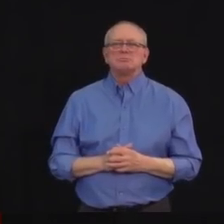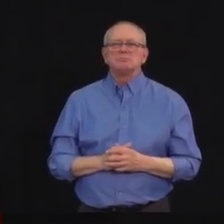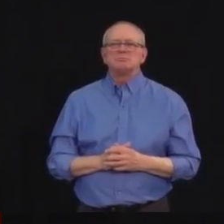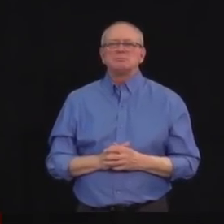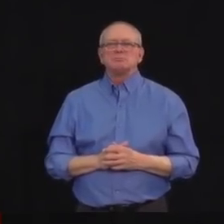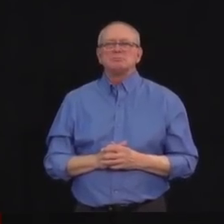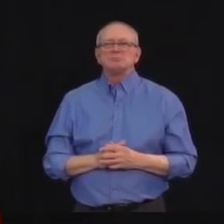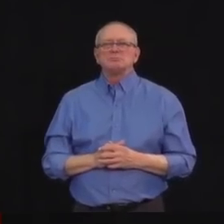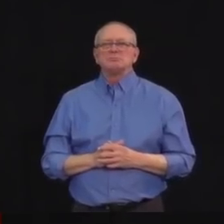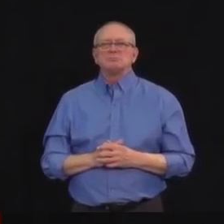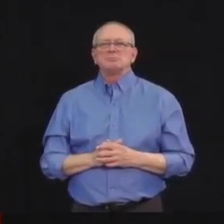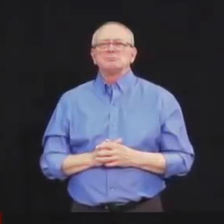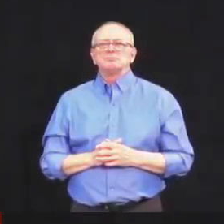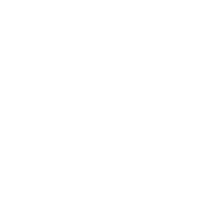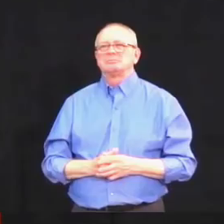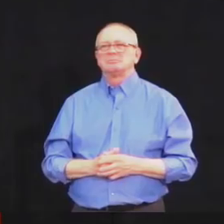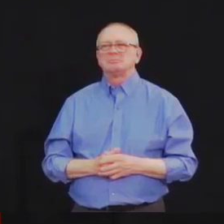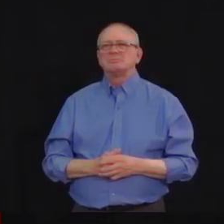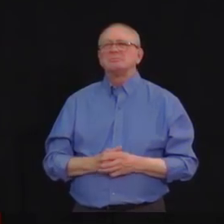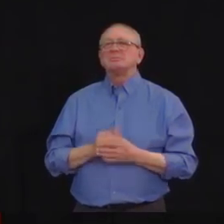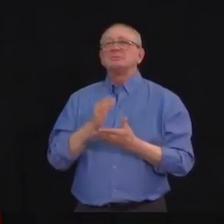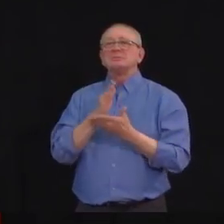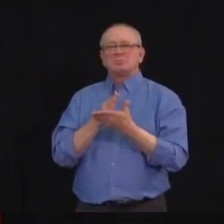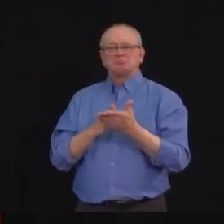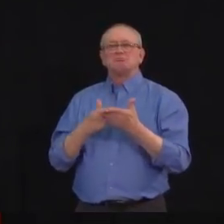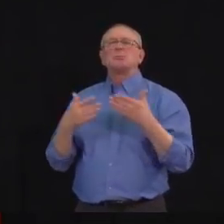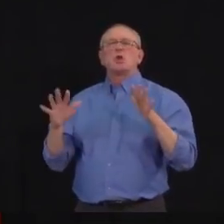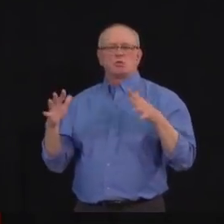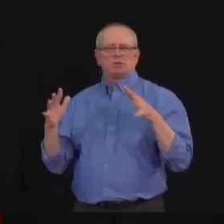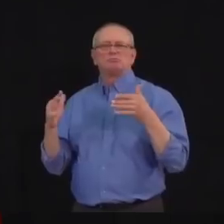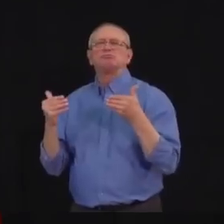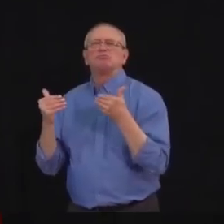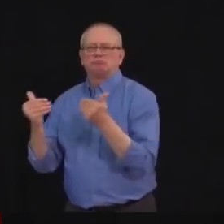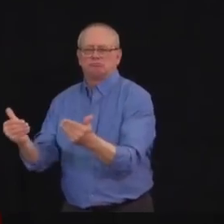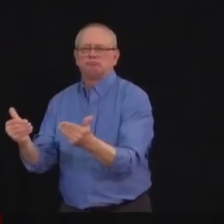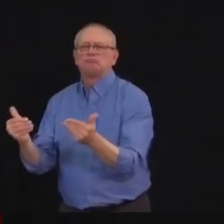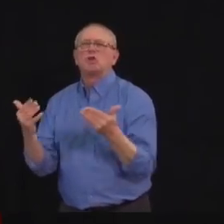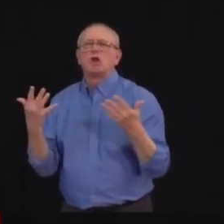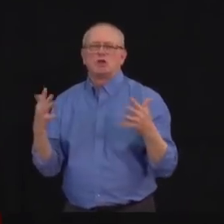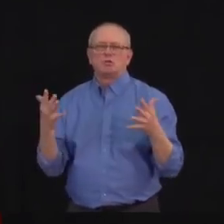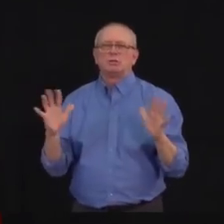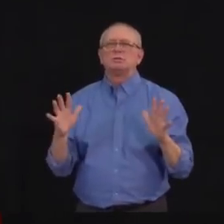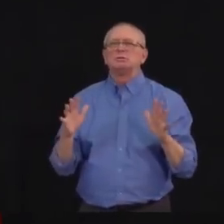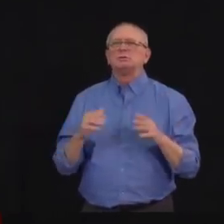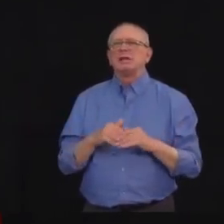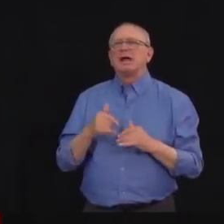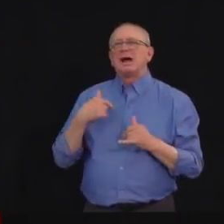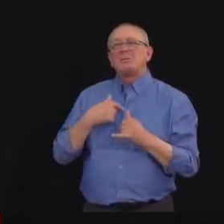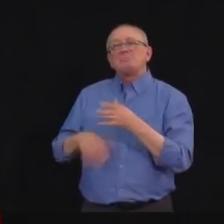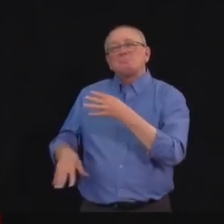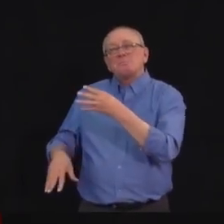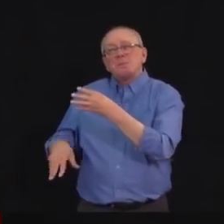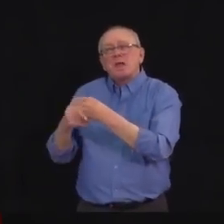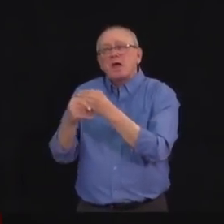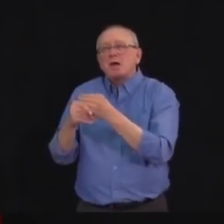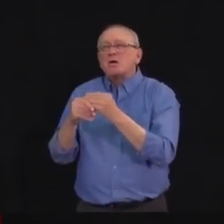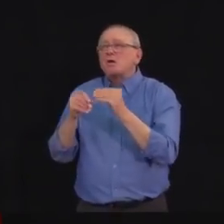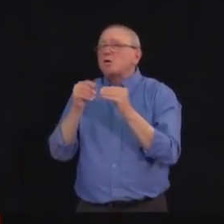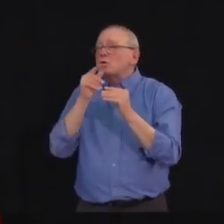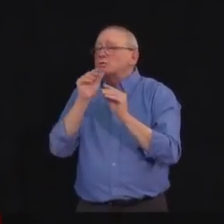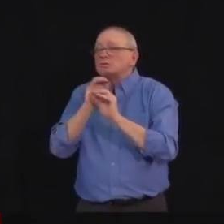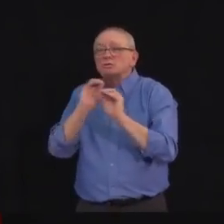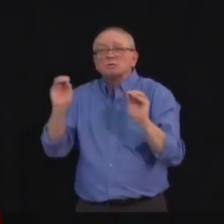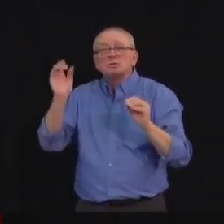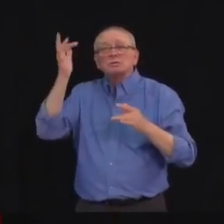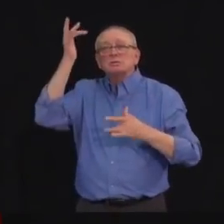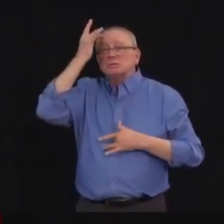rather than an absolute cutoff. And when we did open up that eligibility based on the fact that we had sufficient testing capacity